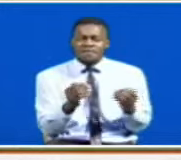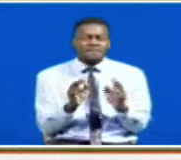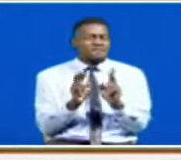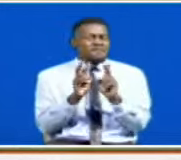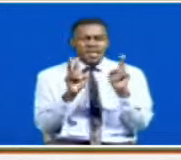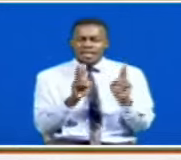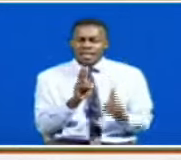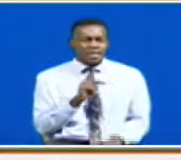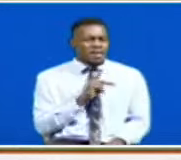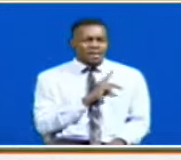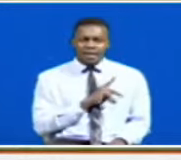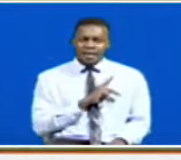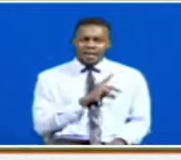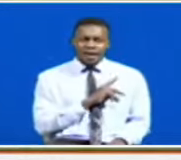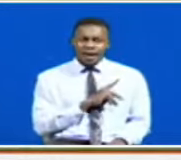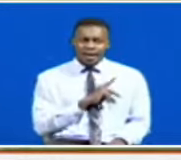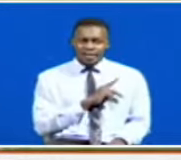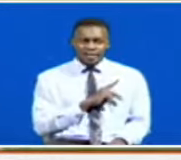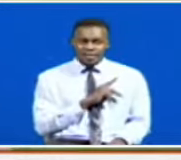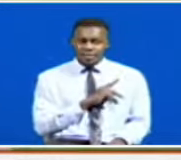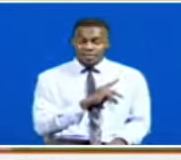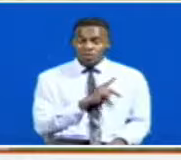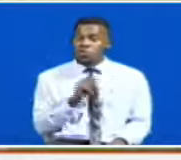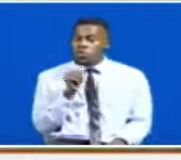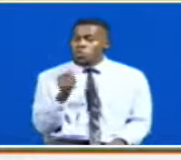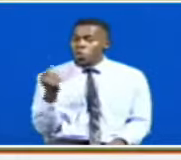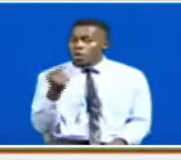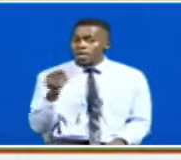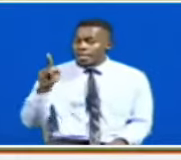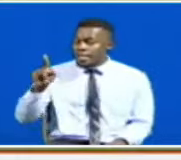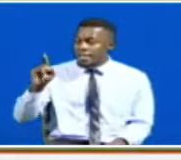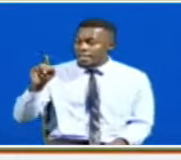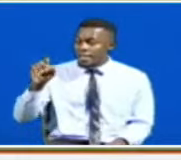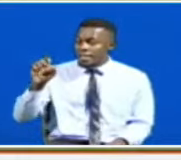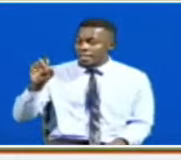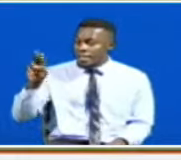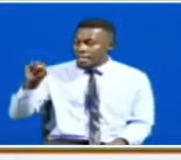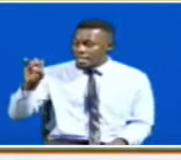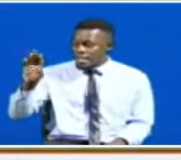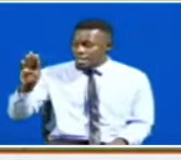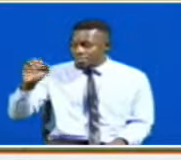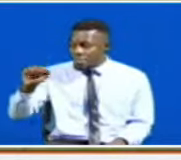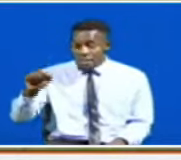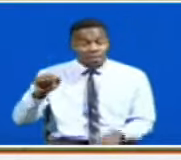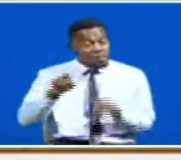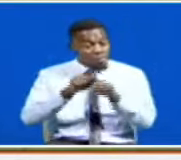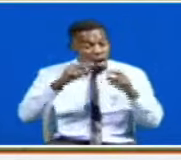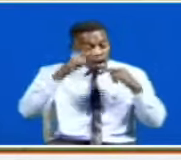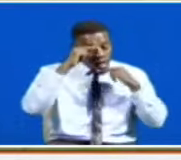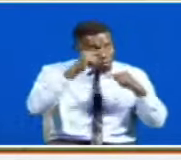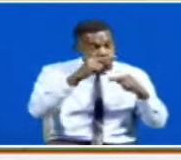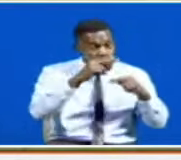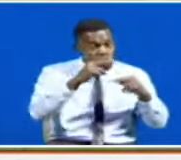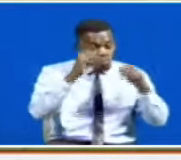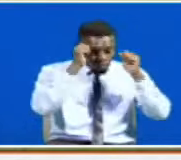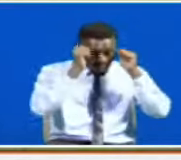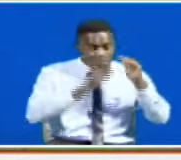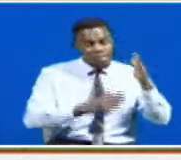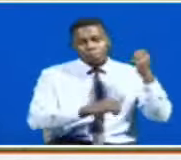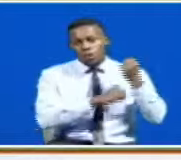sponsor the NIBS students, she sponsored even children in high school, whichever high